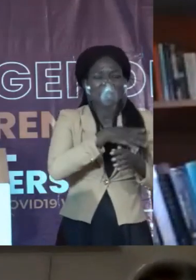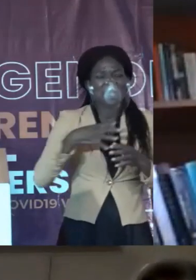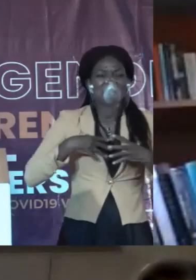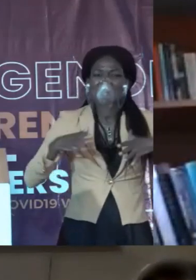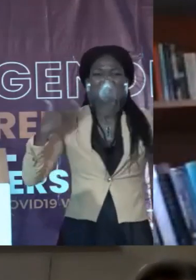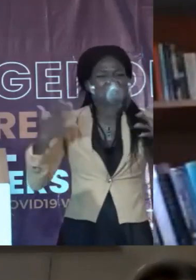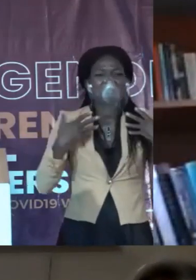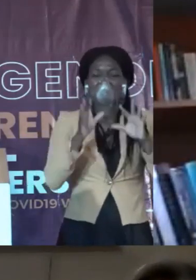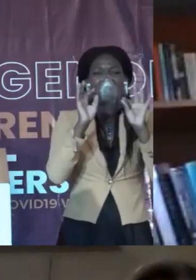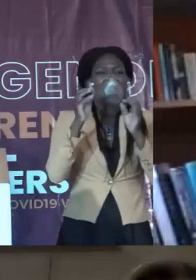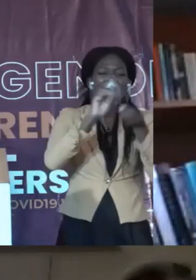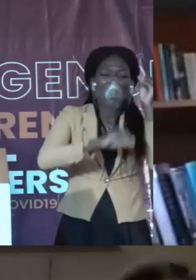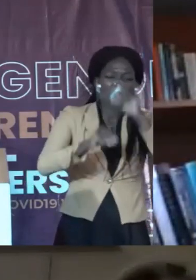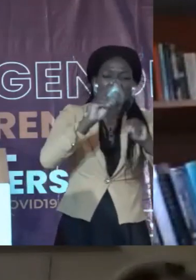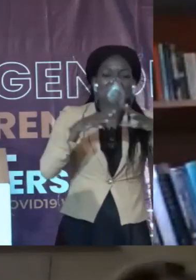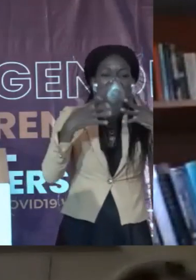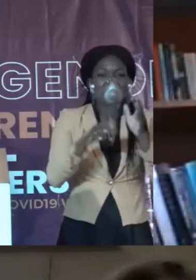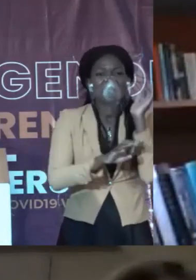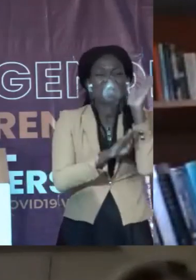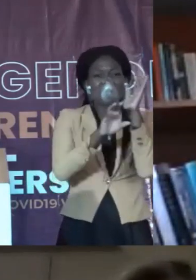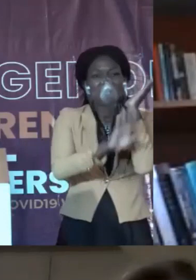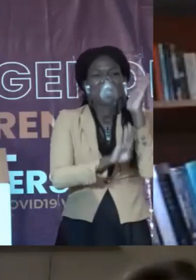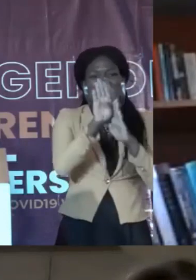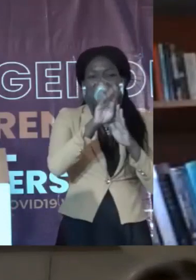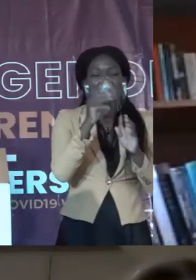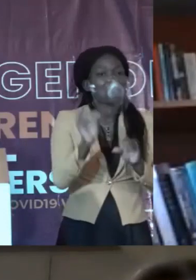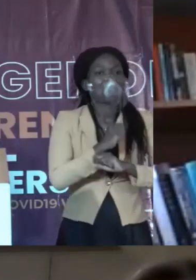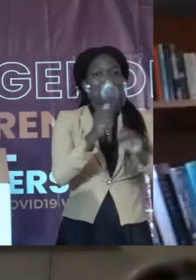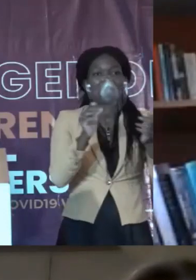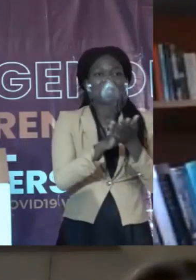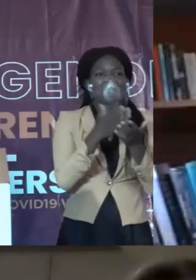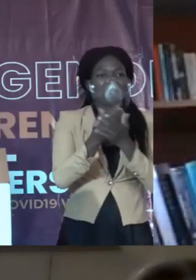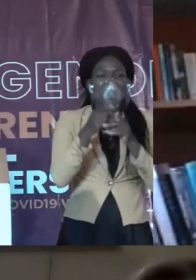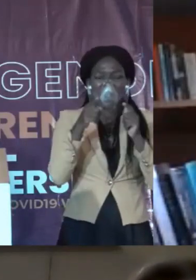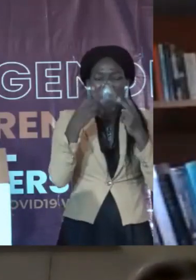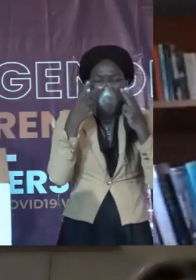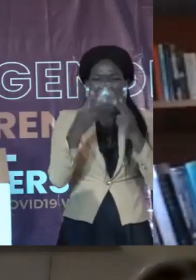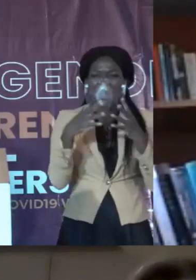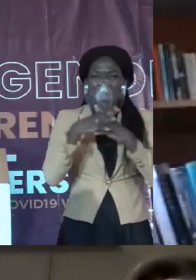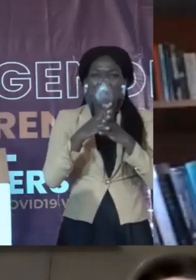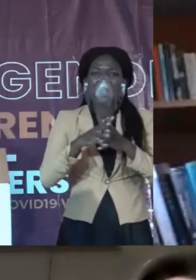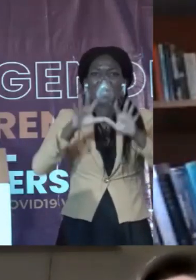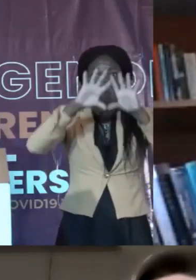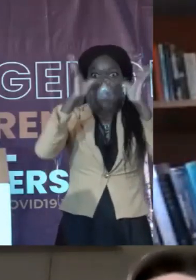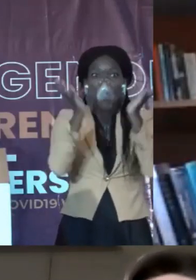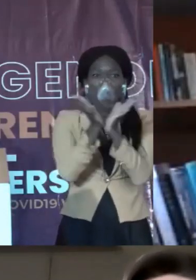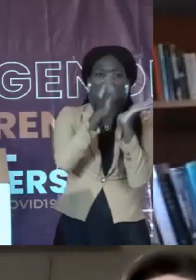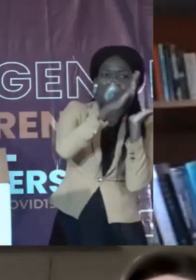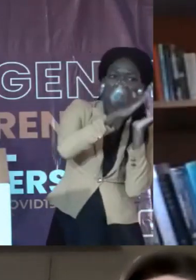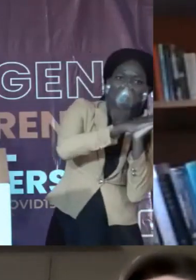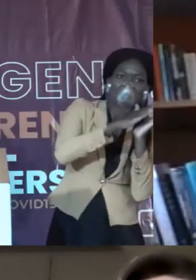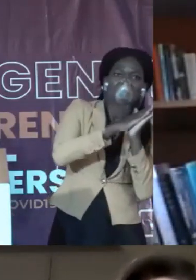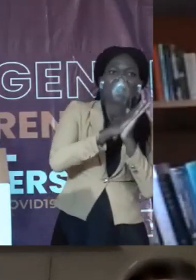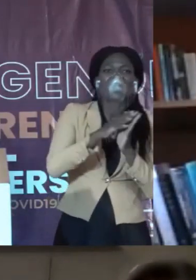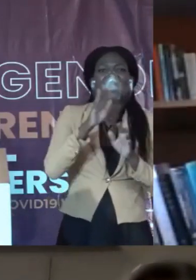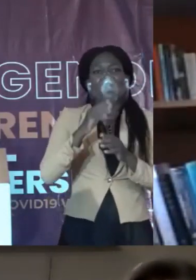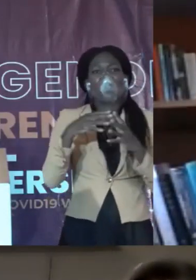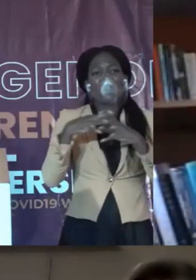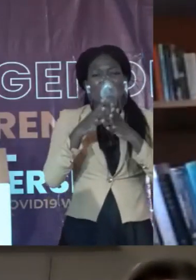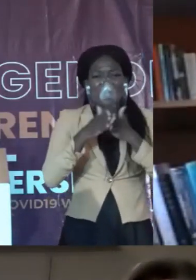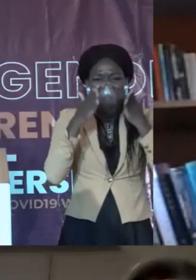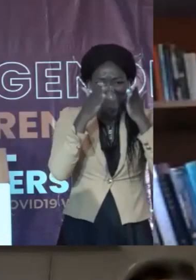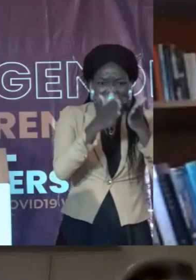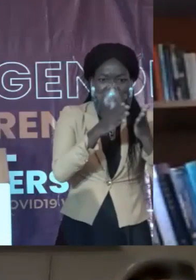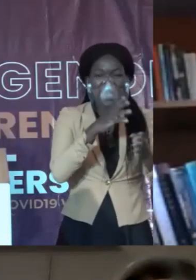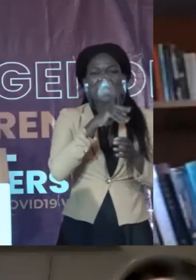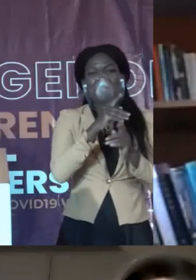can contribute. That these systems are gender blind, patriarchal, and indifferent to human rights. But I think that is something that we can change. But I would